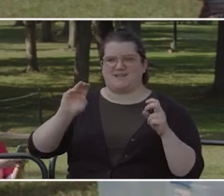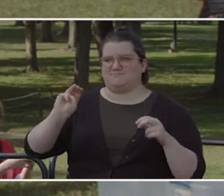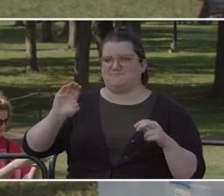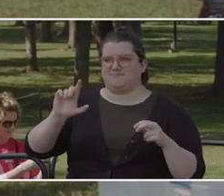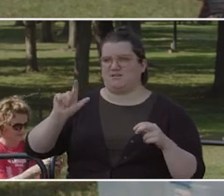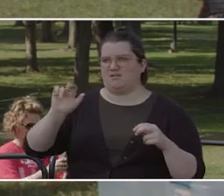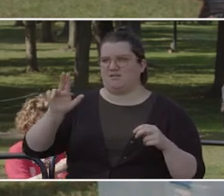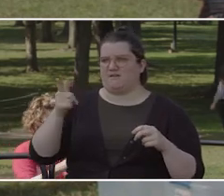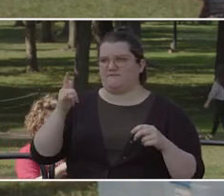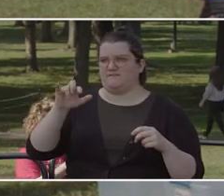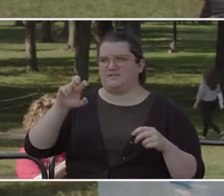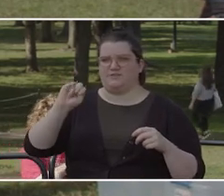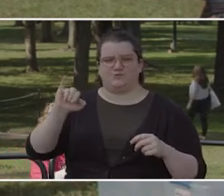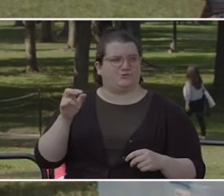Jr.